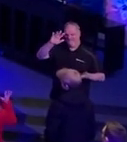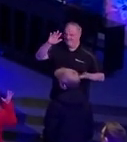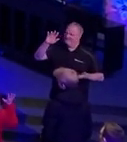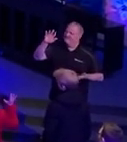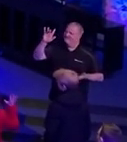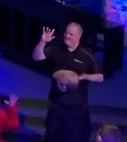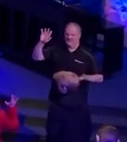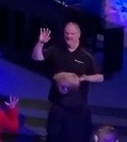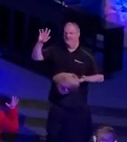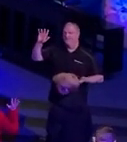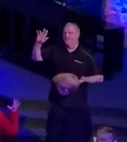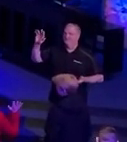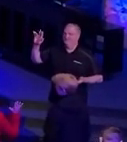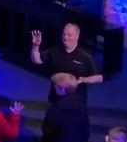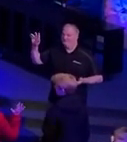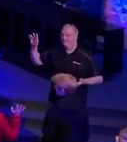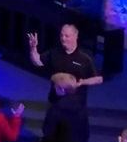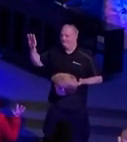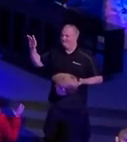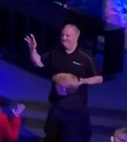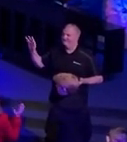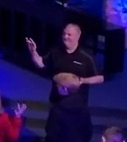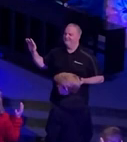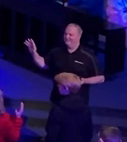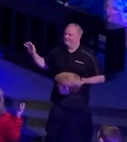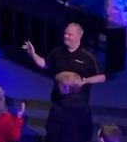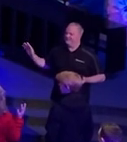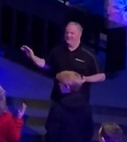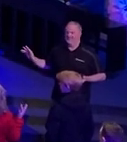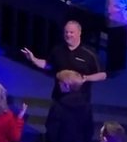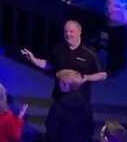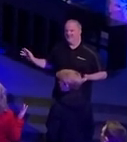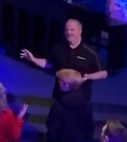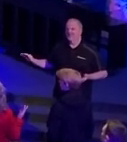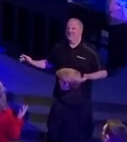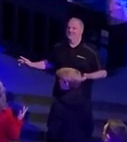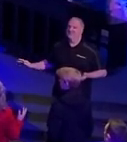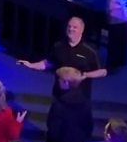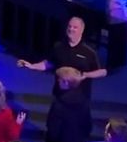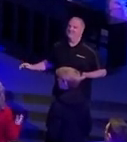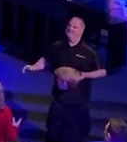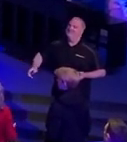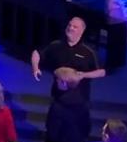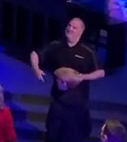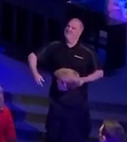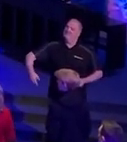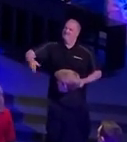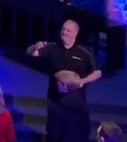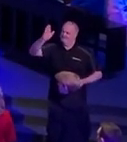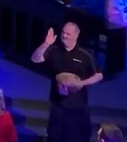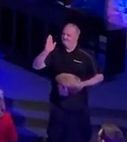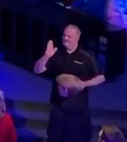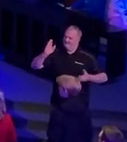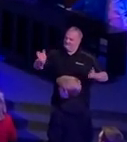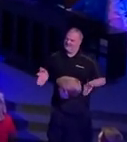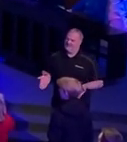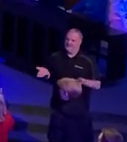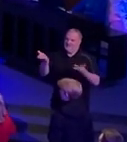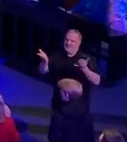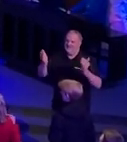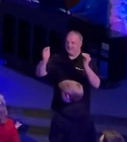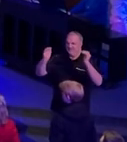in